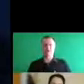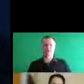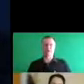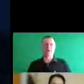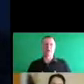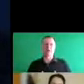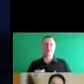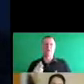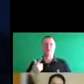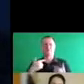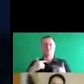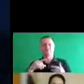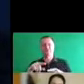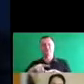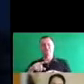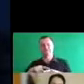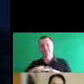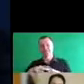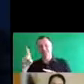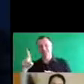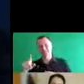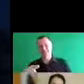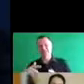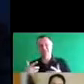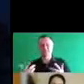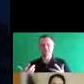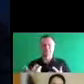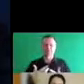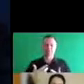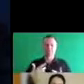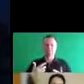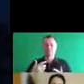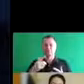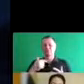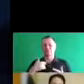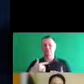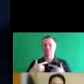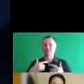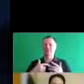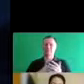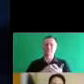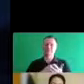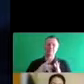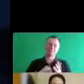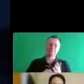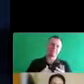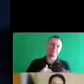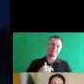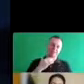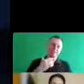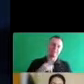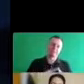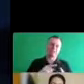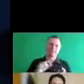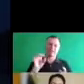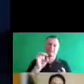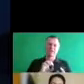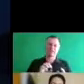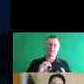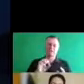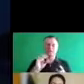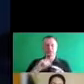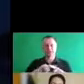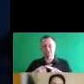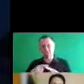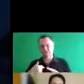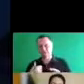think that's not unique to me. I know that many people feel that way. And the places